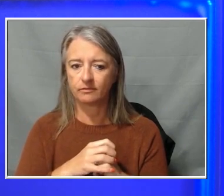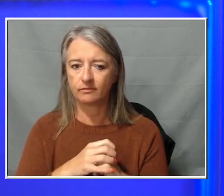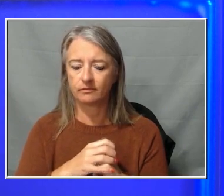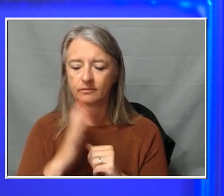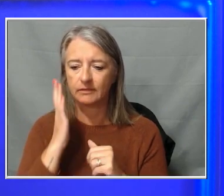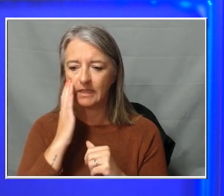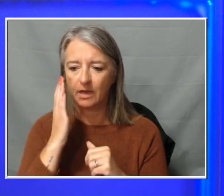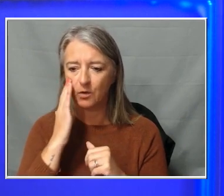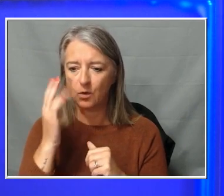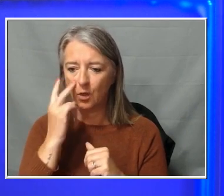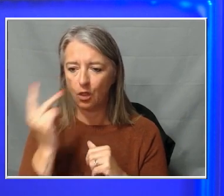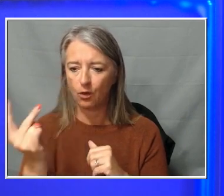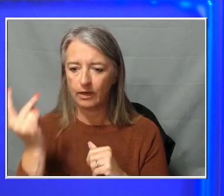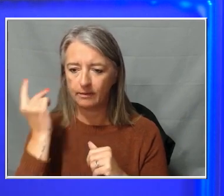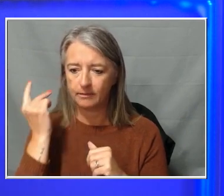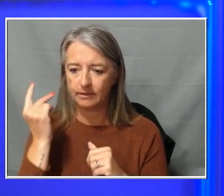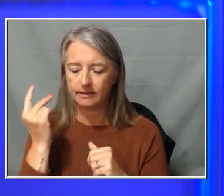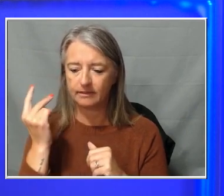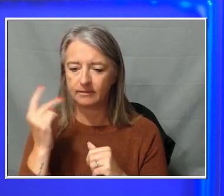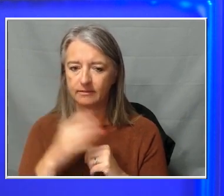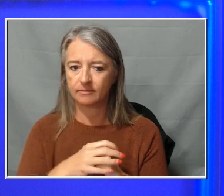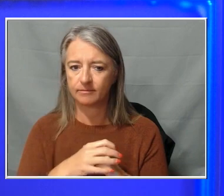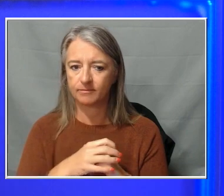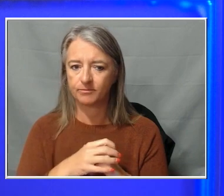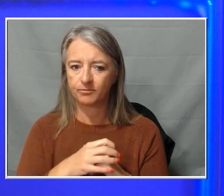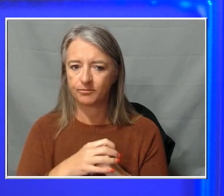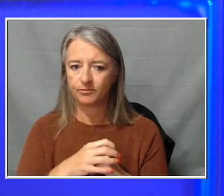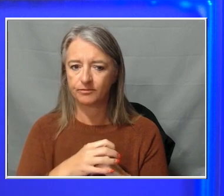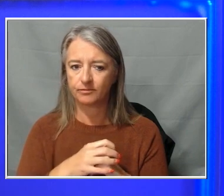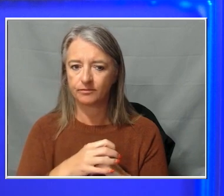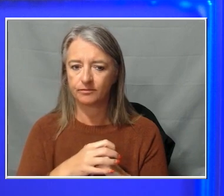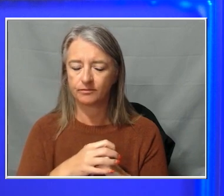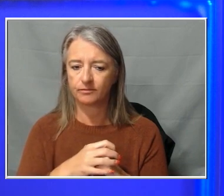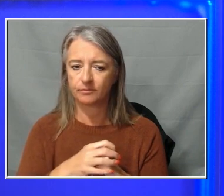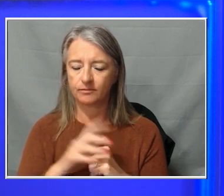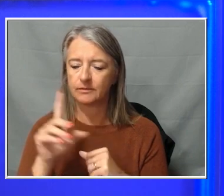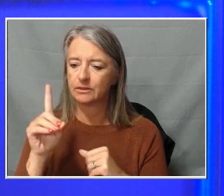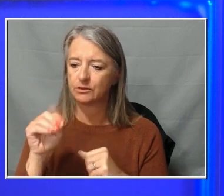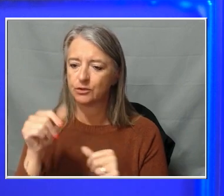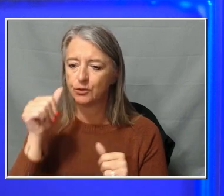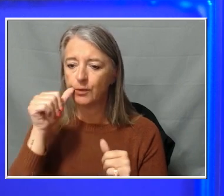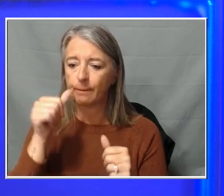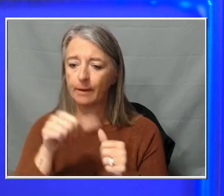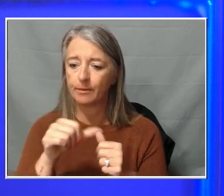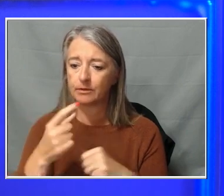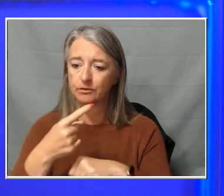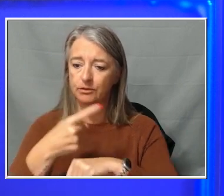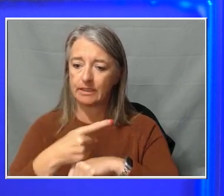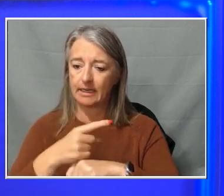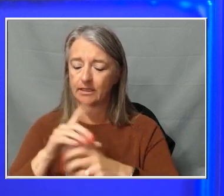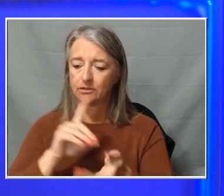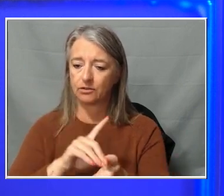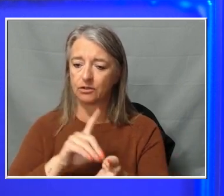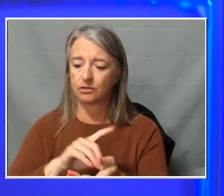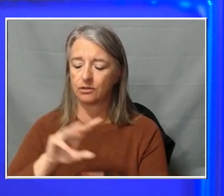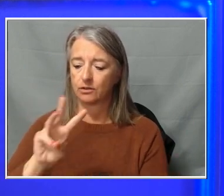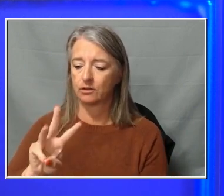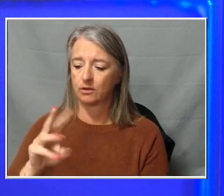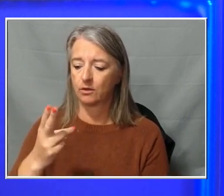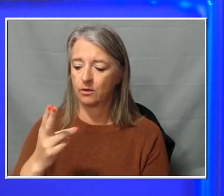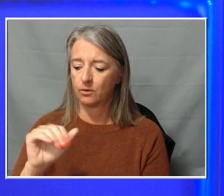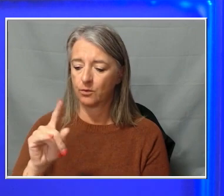looking back, that's all I can think, but I do remember the day that Dr. WHITAKER called